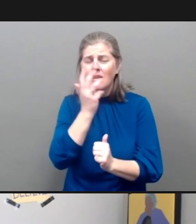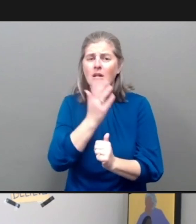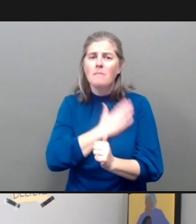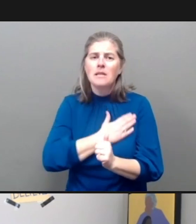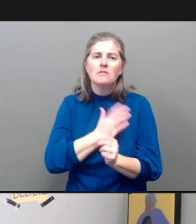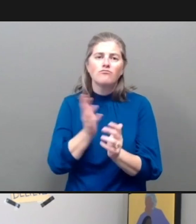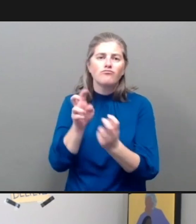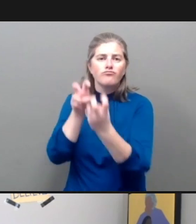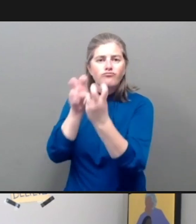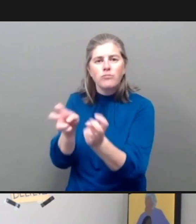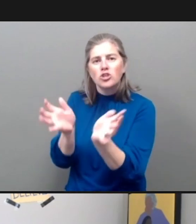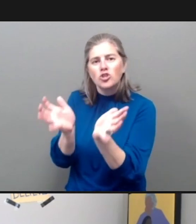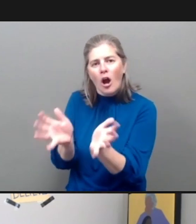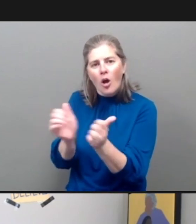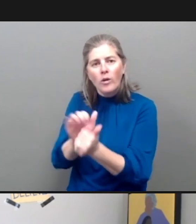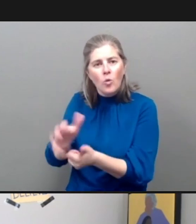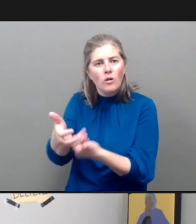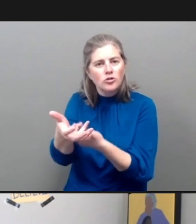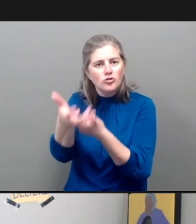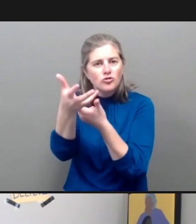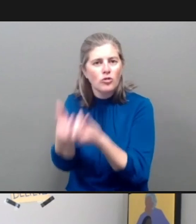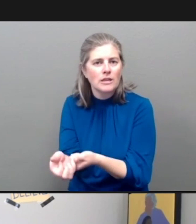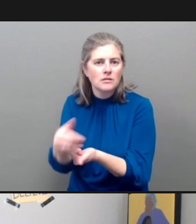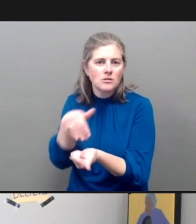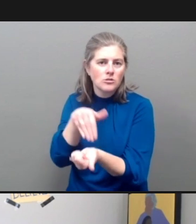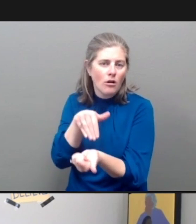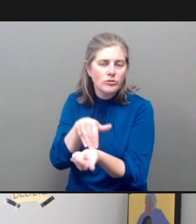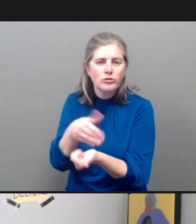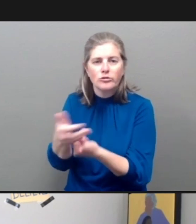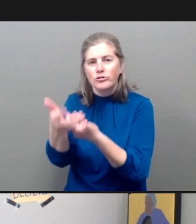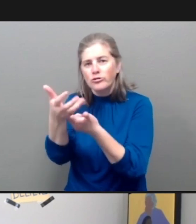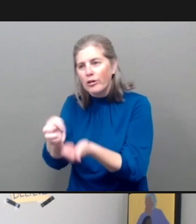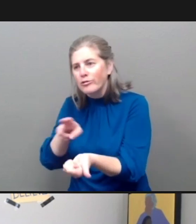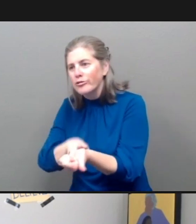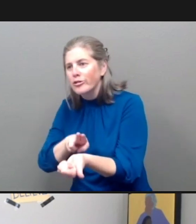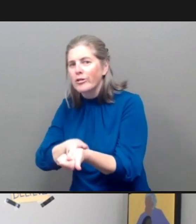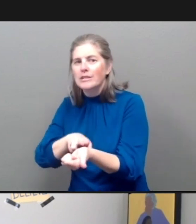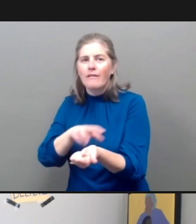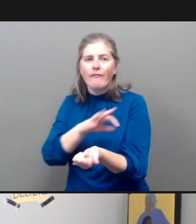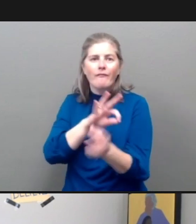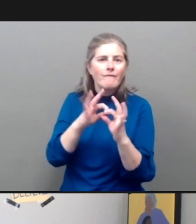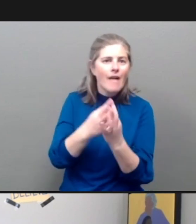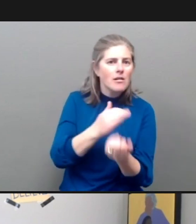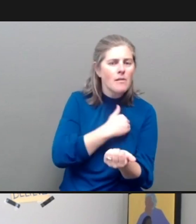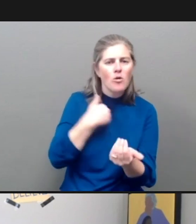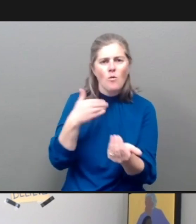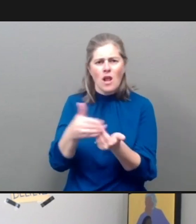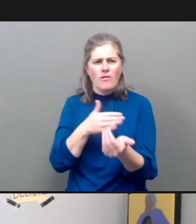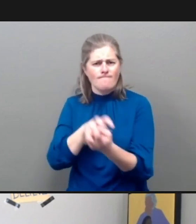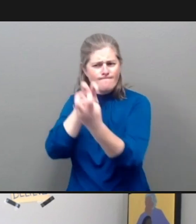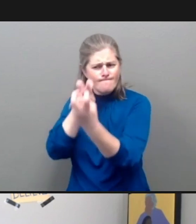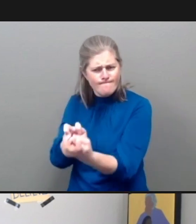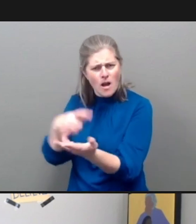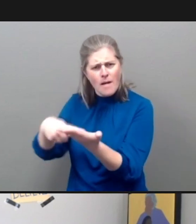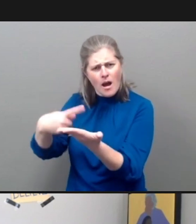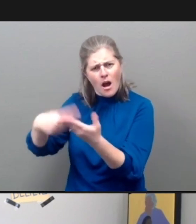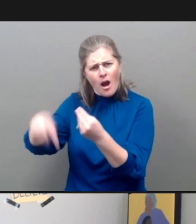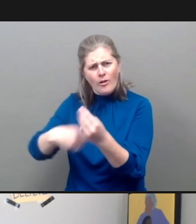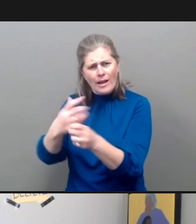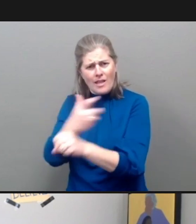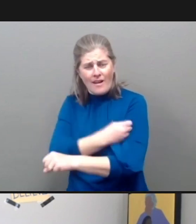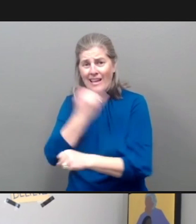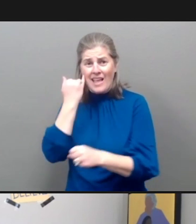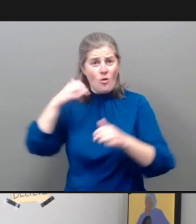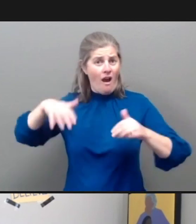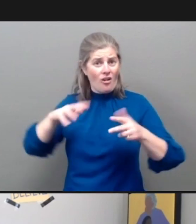to your trusted healthcare person, doctor, nurse, family member, whoever that is, about getting the vaccine. And if you haven't gotten the